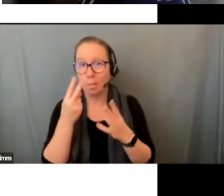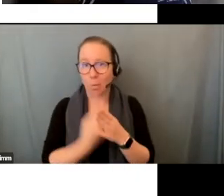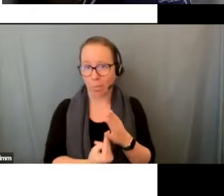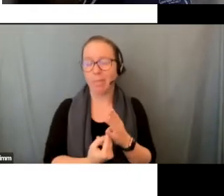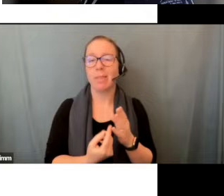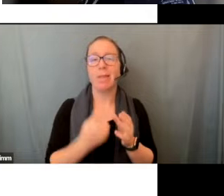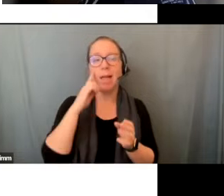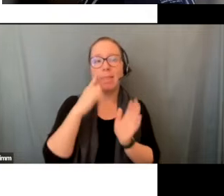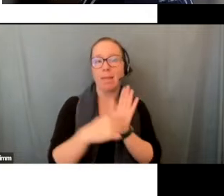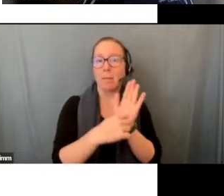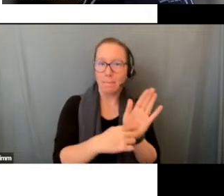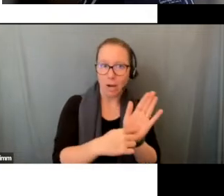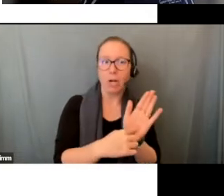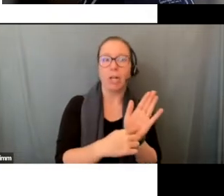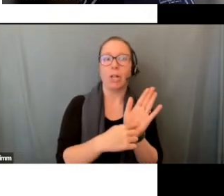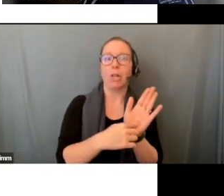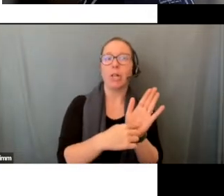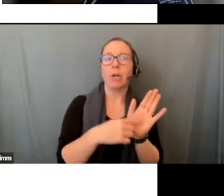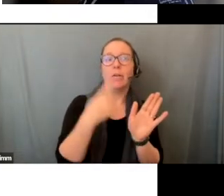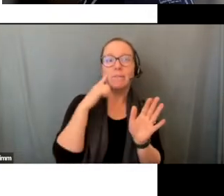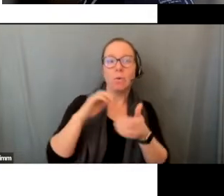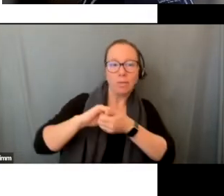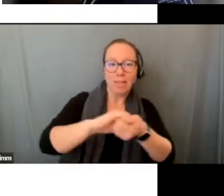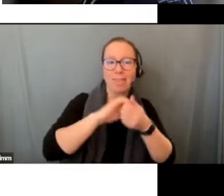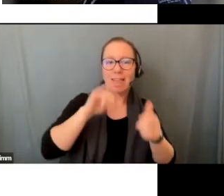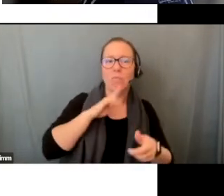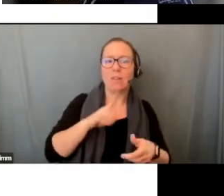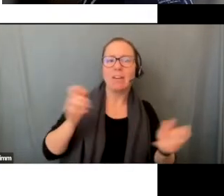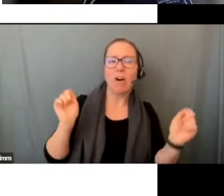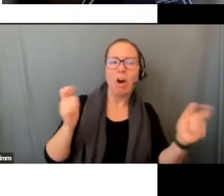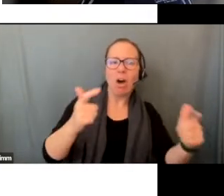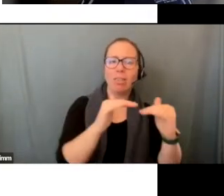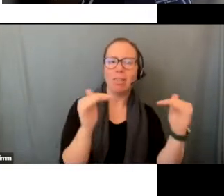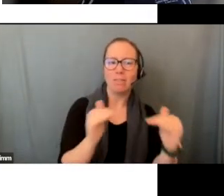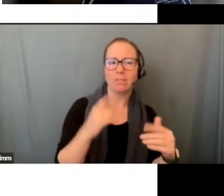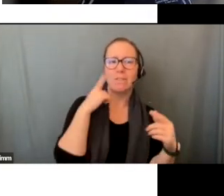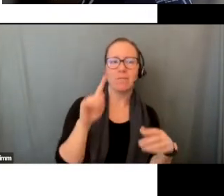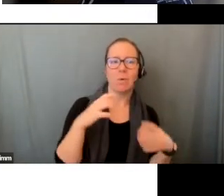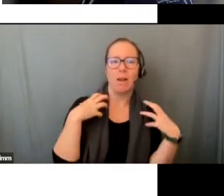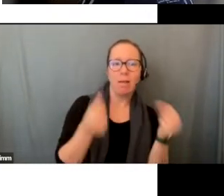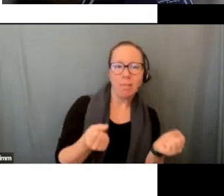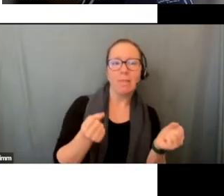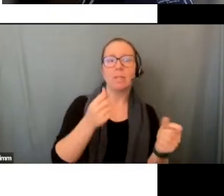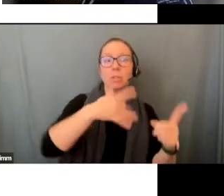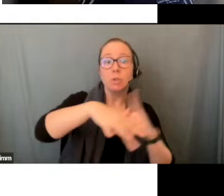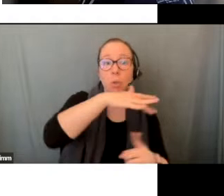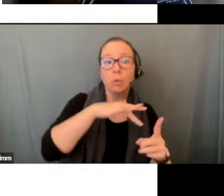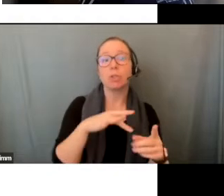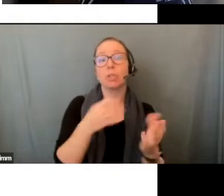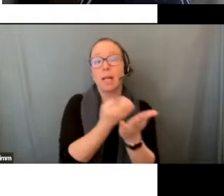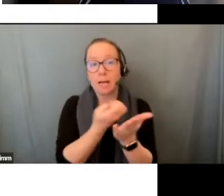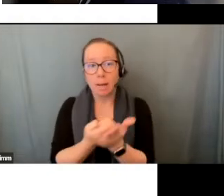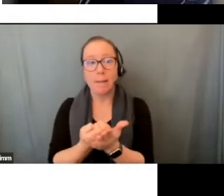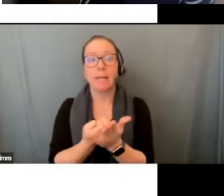for collaboration that engages all levers of population health: social circumstances, economic conditions, environment, behavior, and